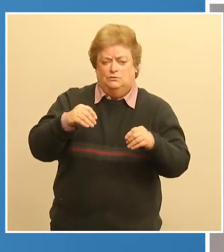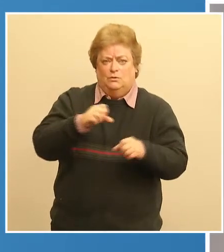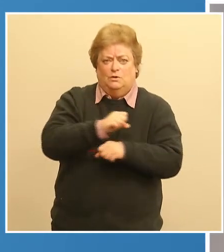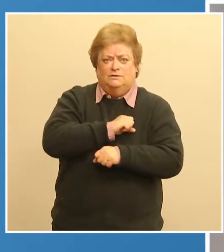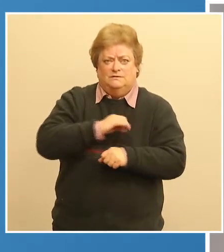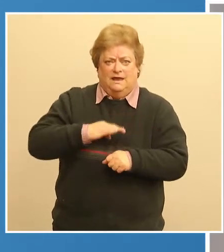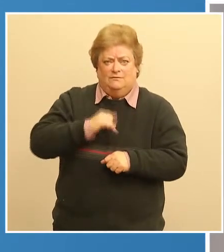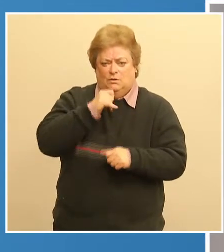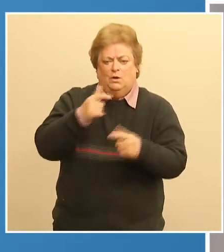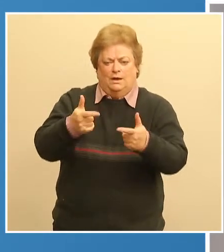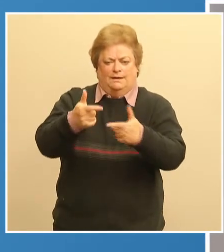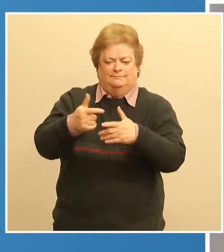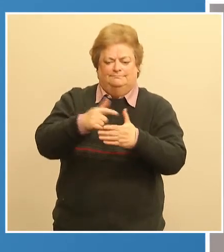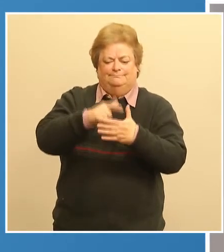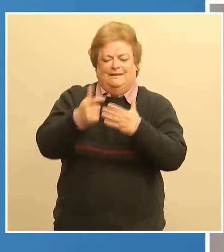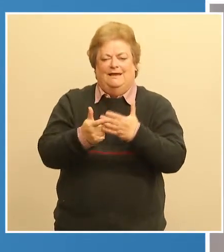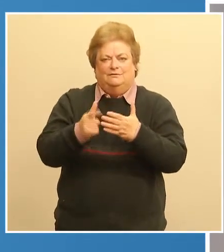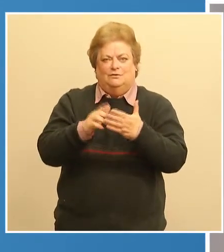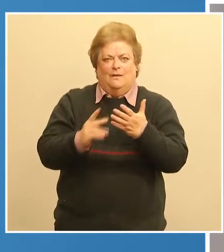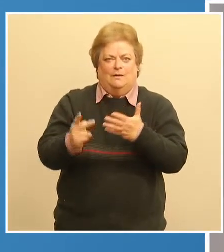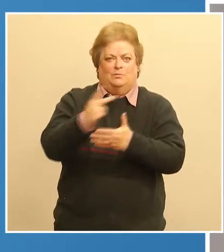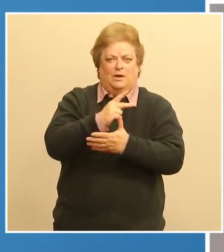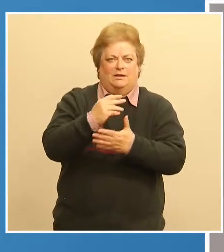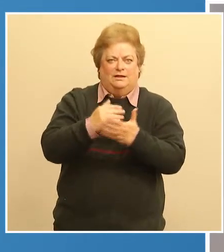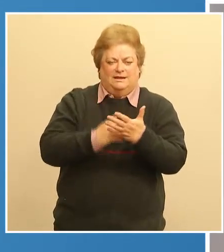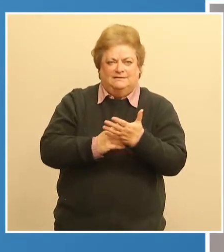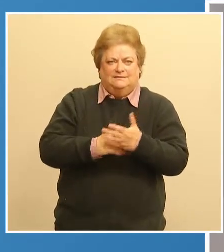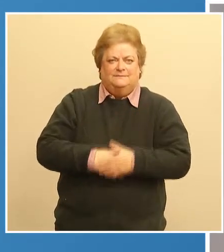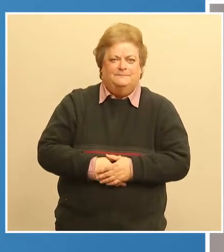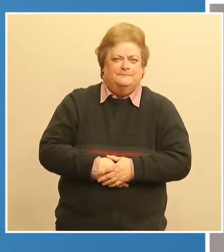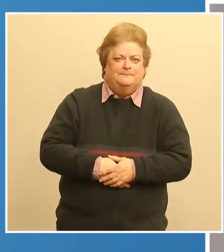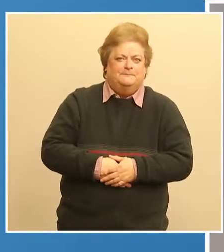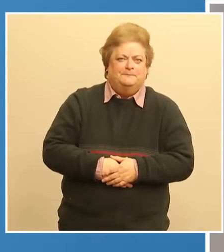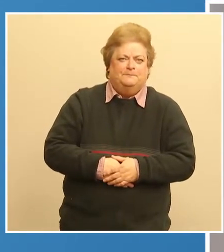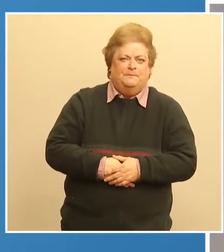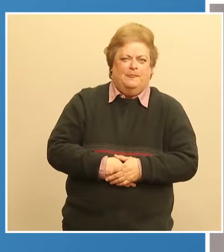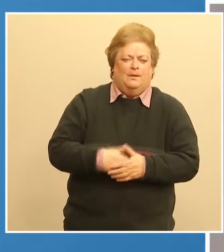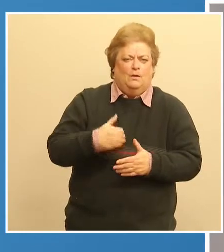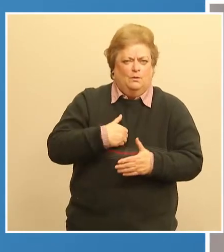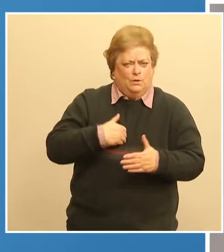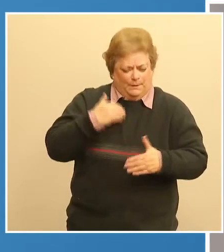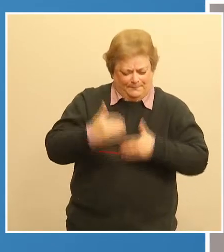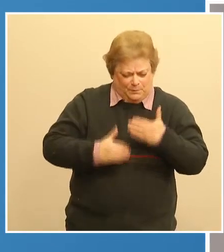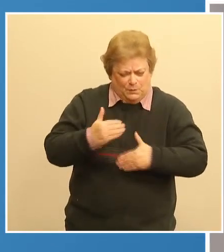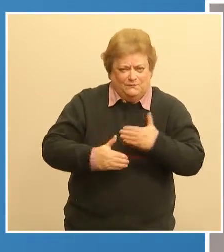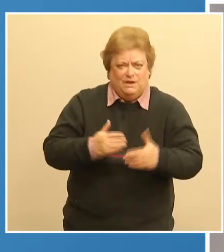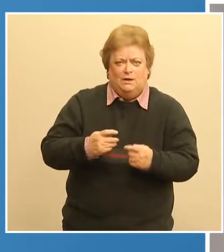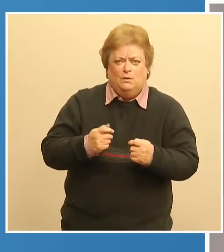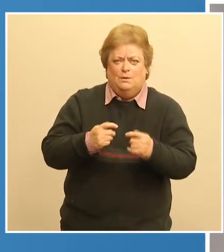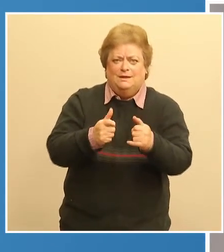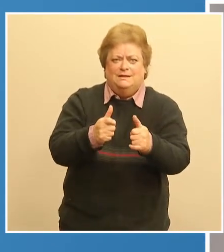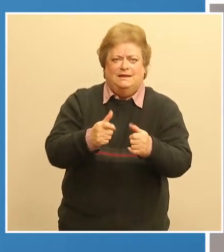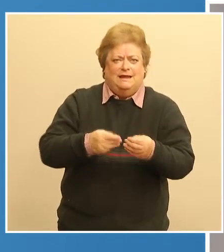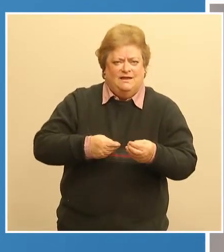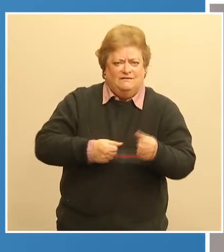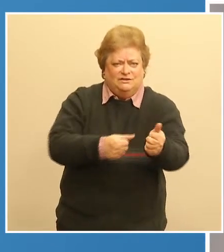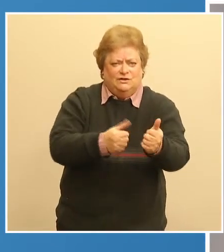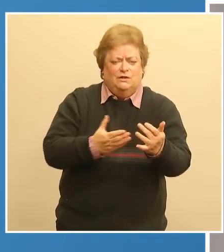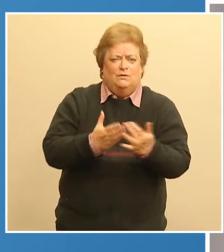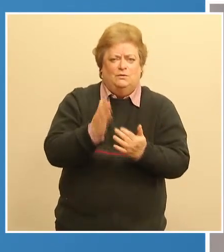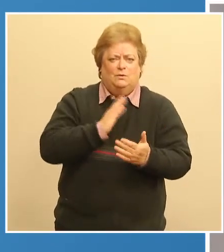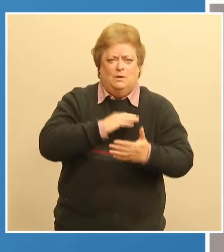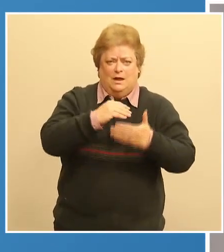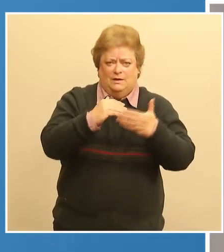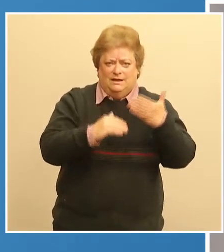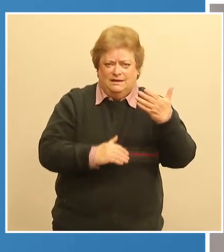next on the state's priority list and who have been on the front lines of this pandemic. We're moving quickly and efficiently through that